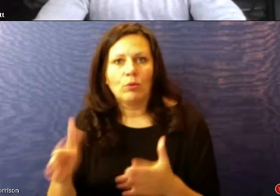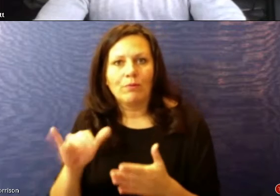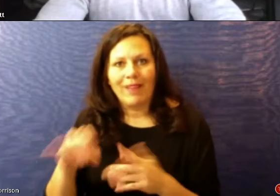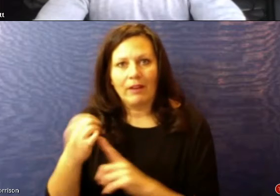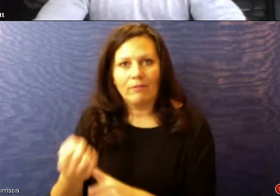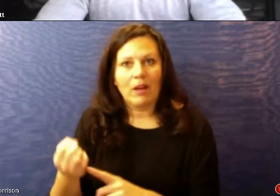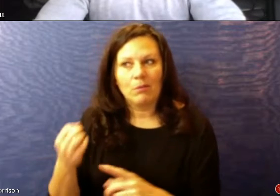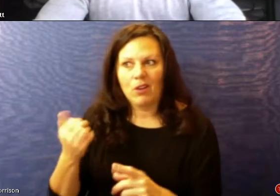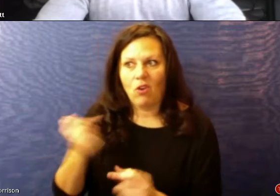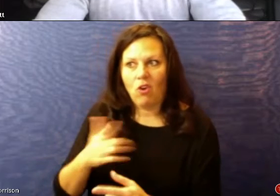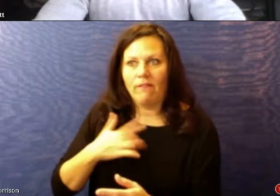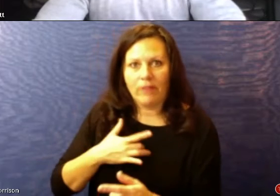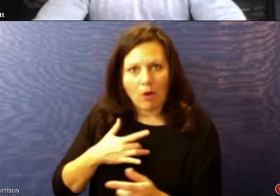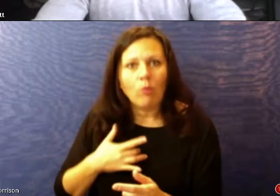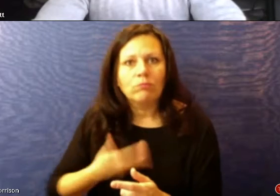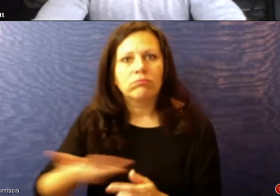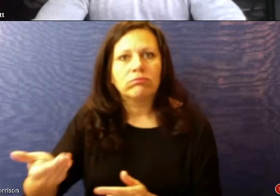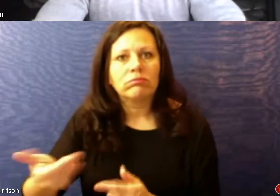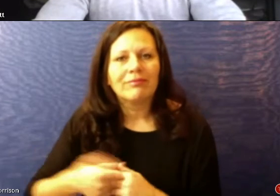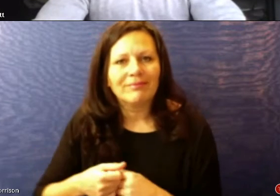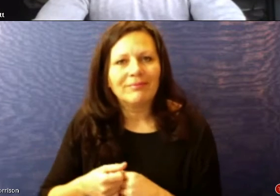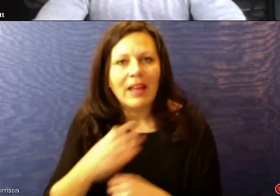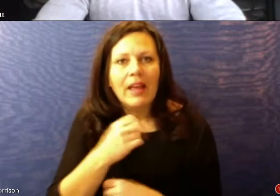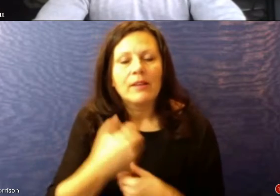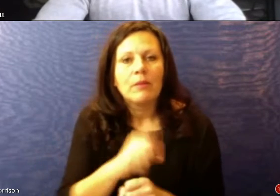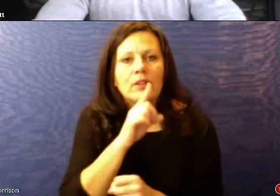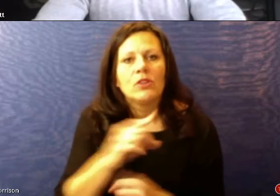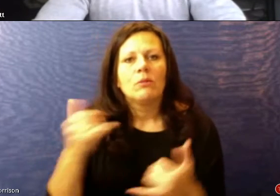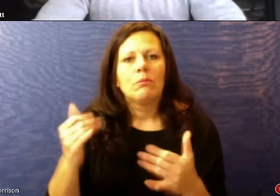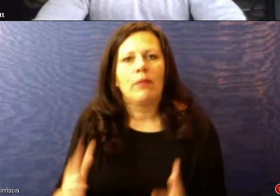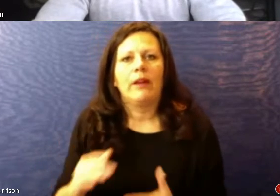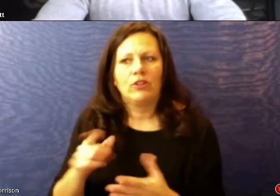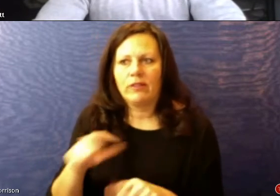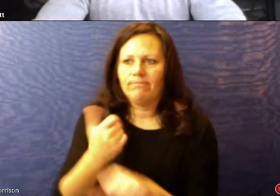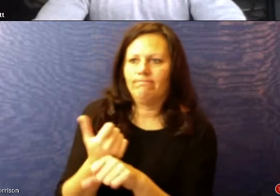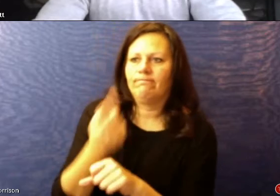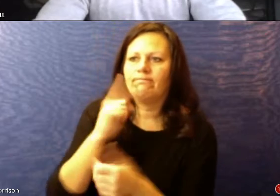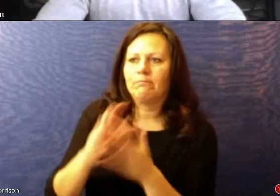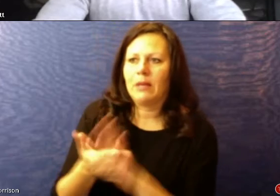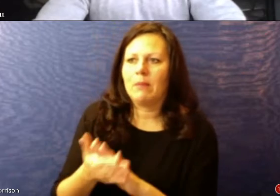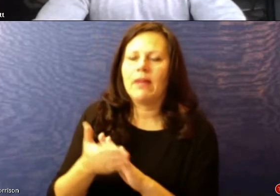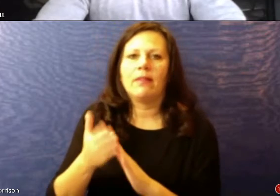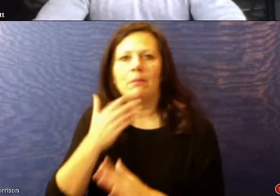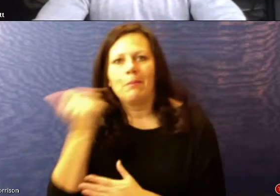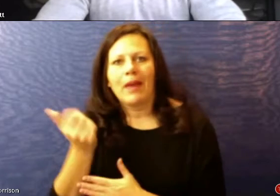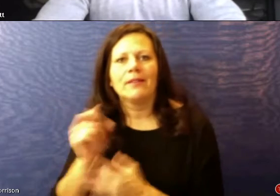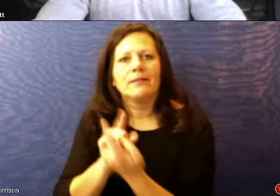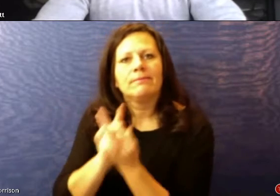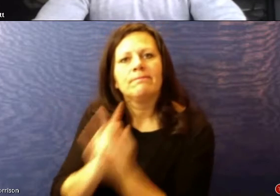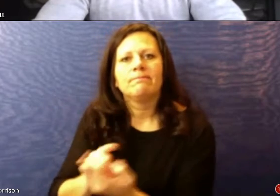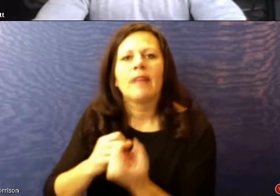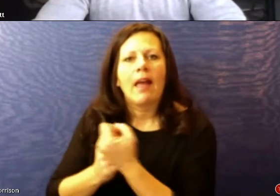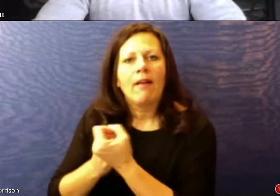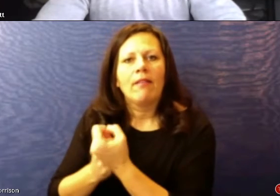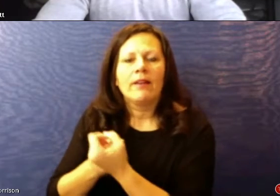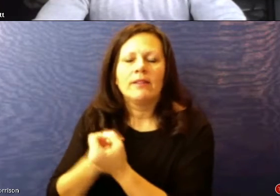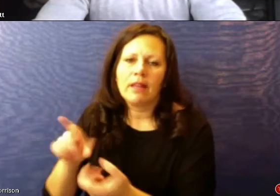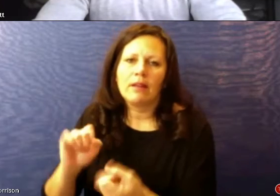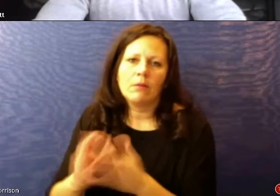to all, and to make sure that players are positioned to be the best allies that they can be in furtherance of these efforts.